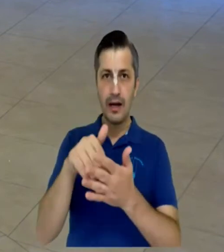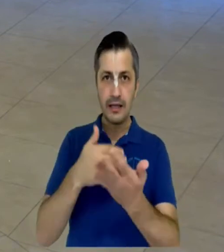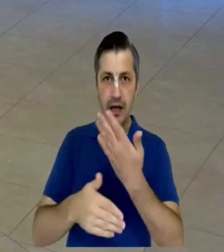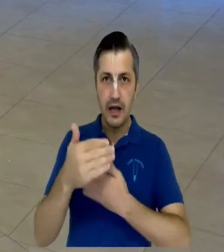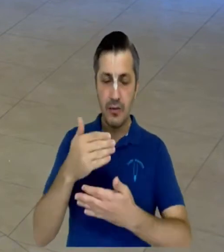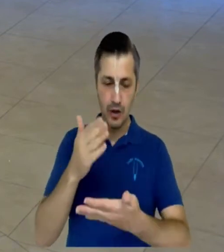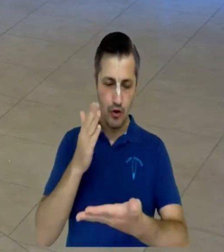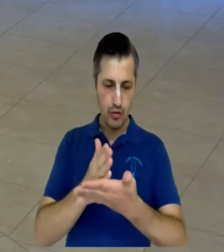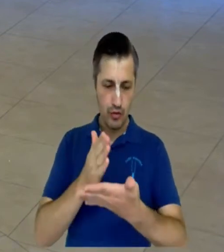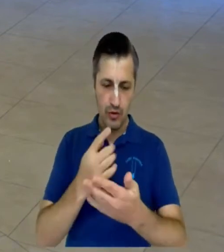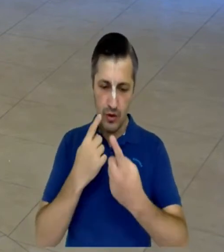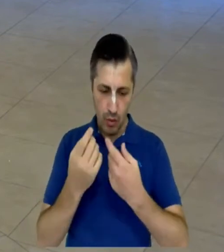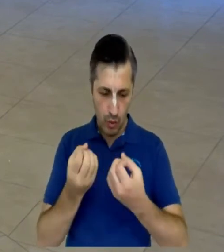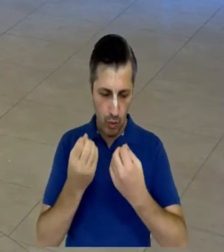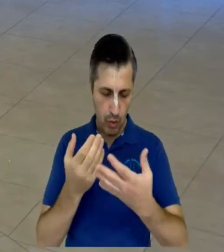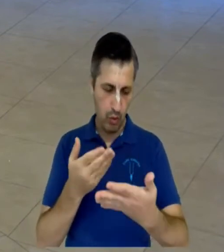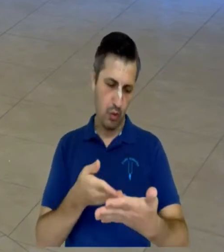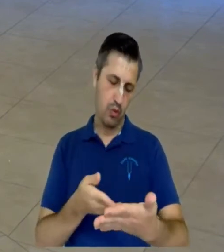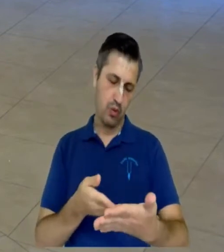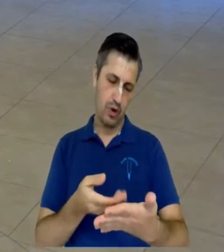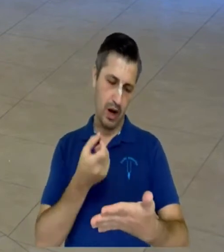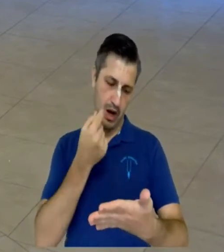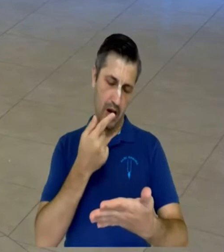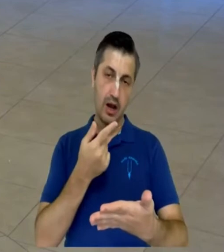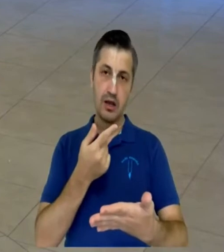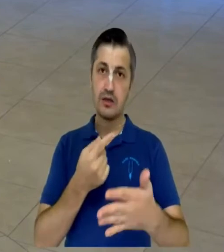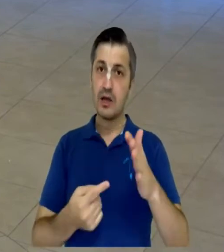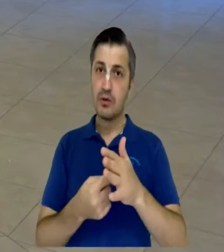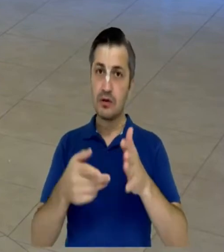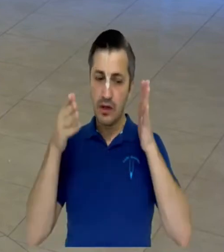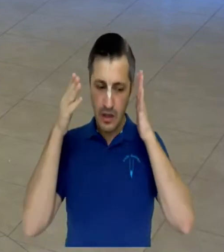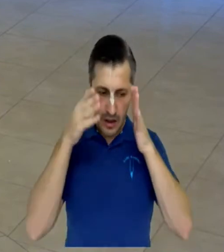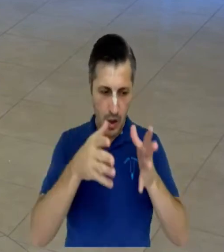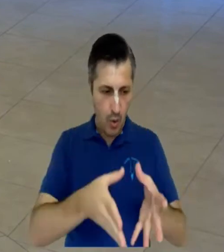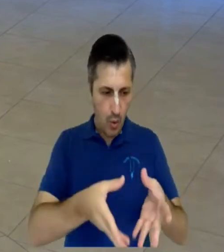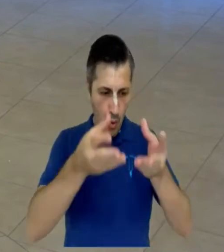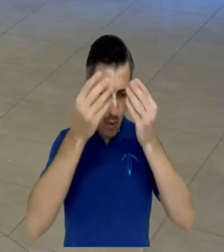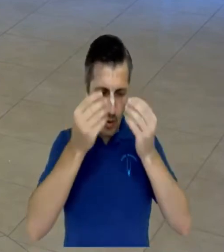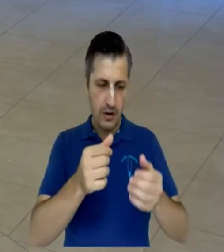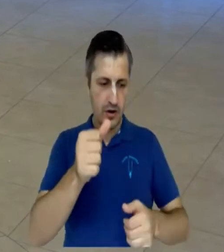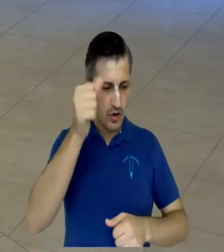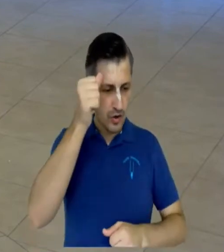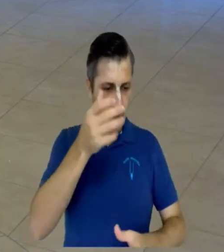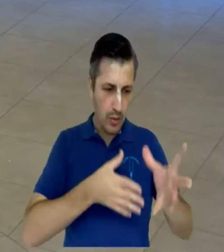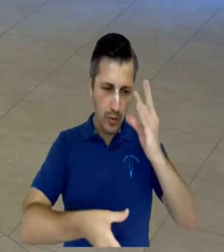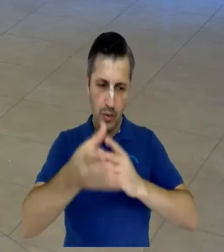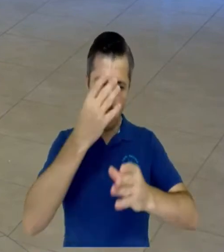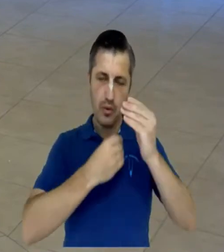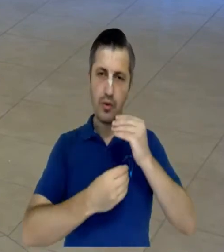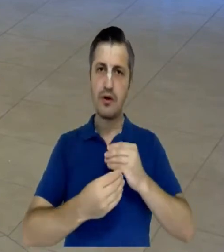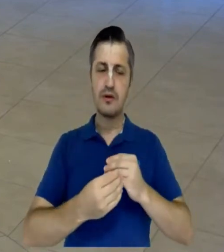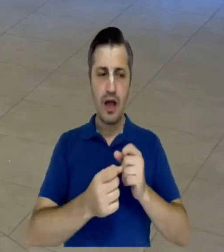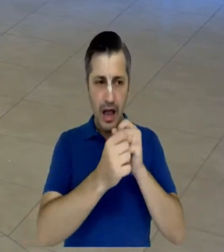to really try to absorb this knowledge and see things as they are, to see the spiritual nature